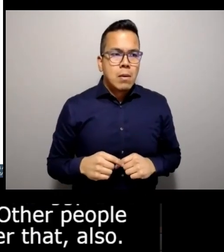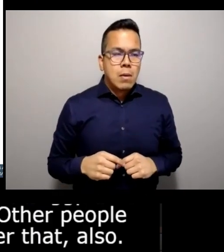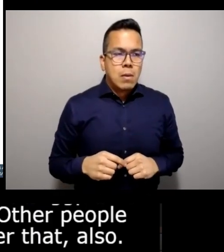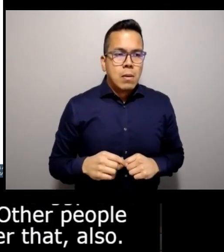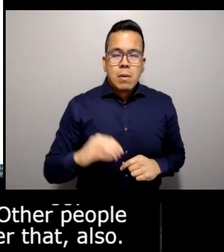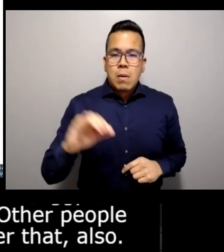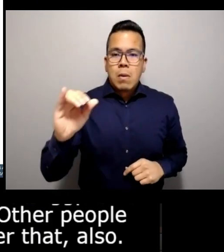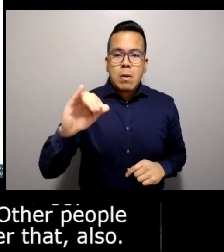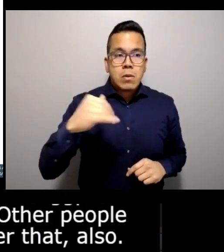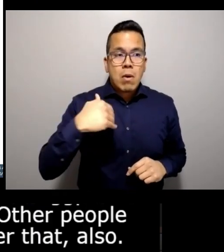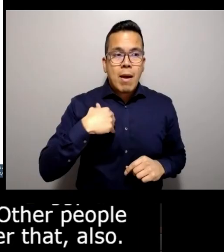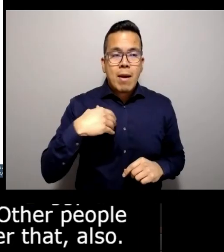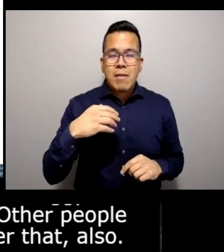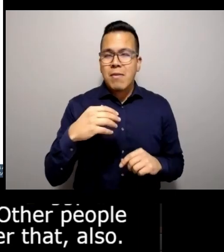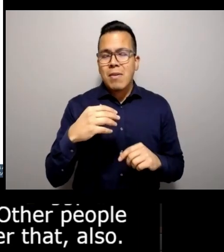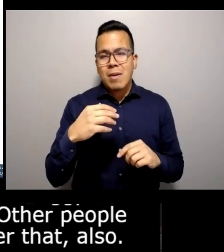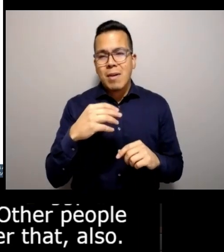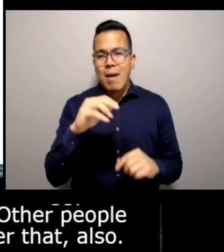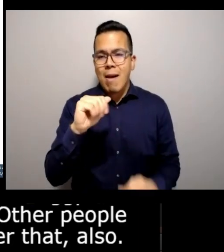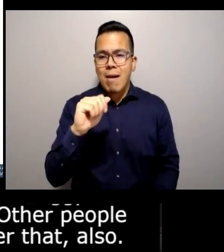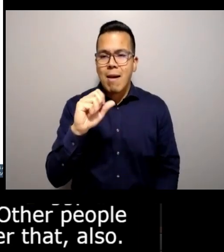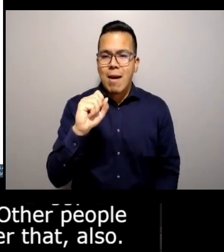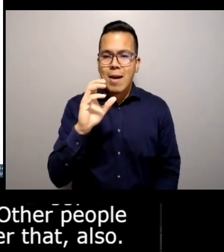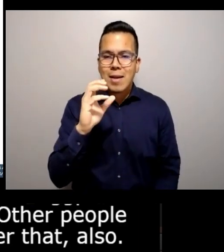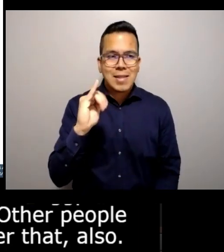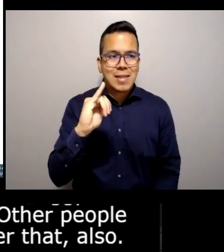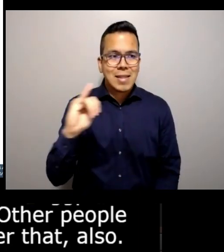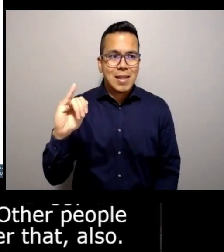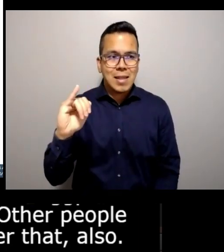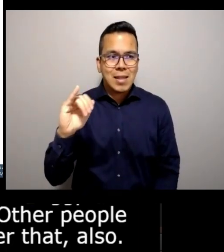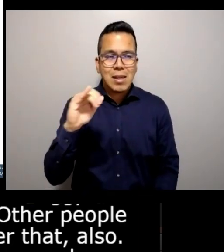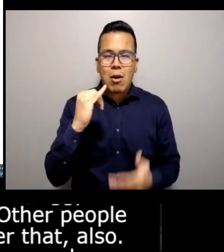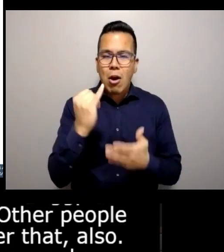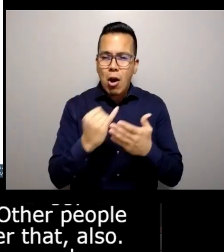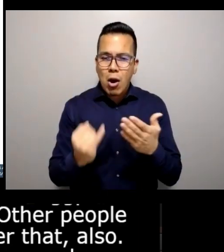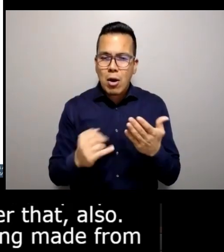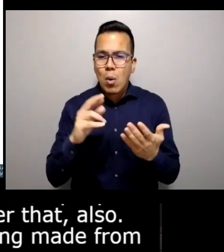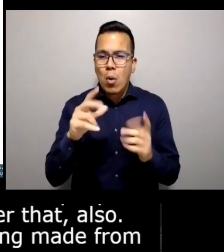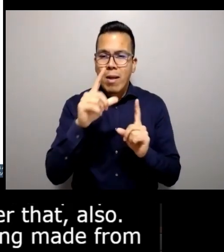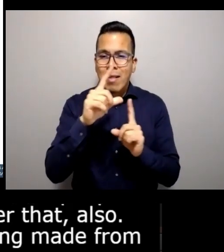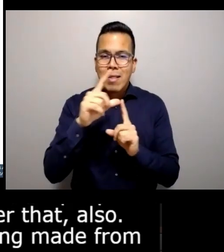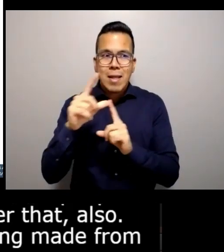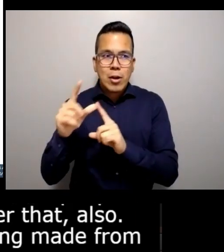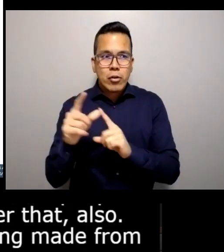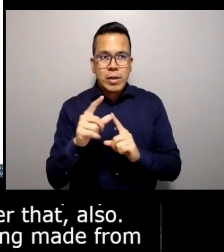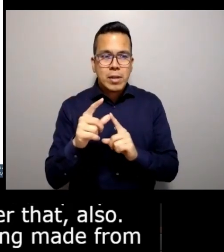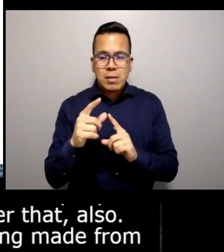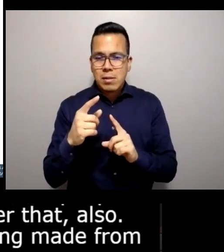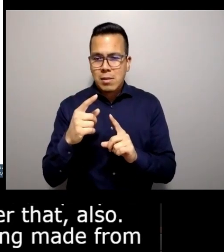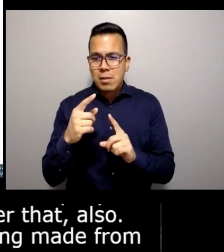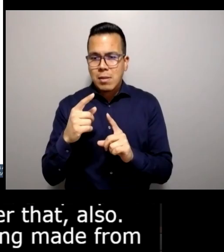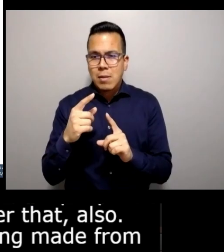from letterers. Here are a couple of examples on the screen. I apologize to